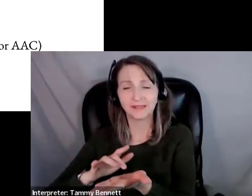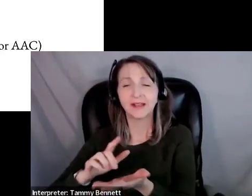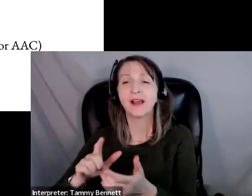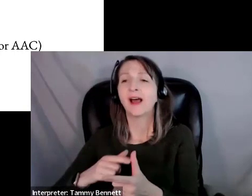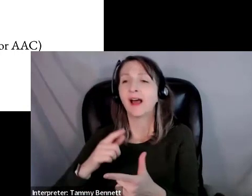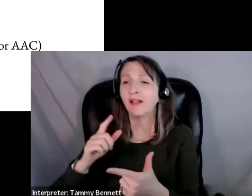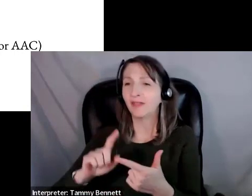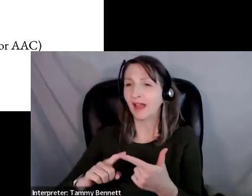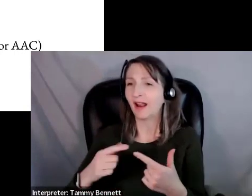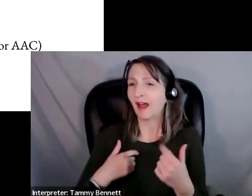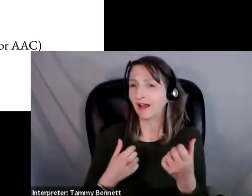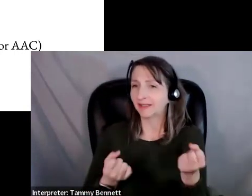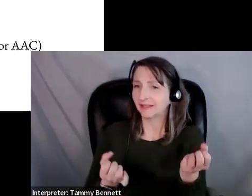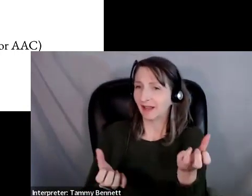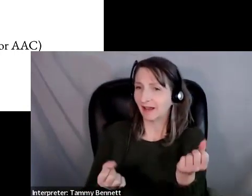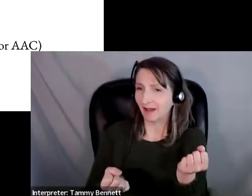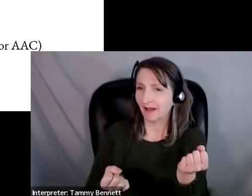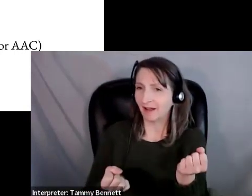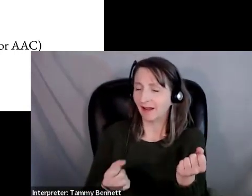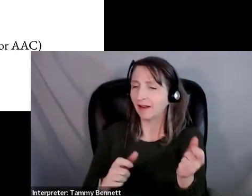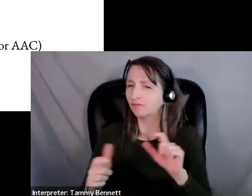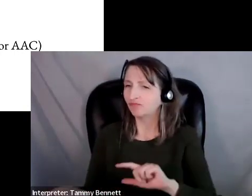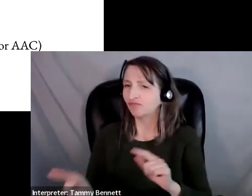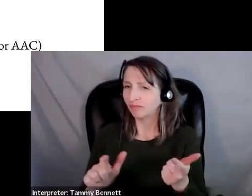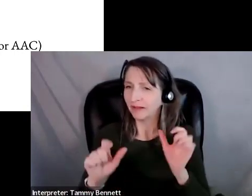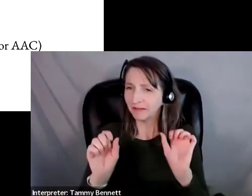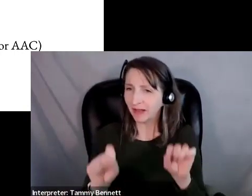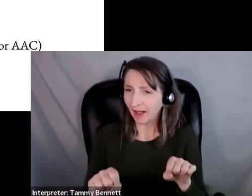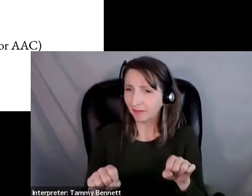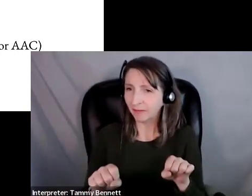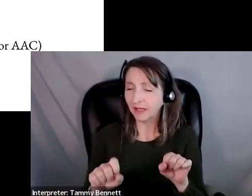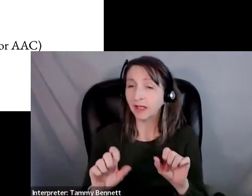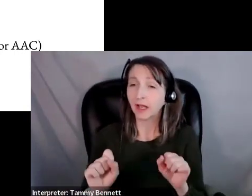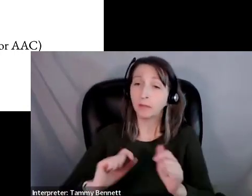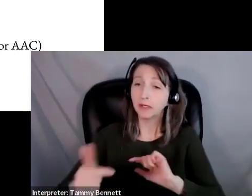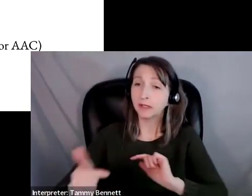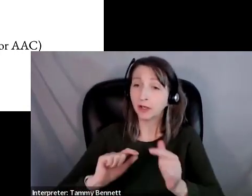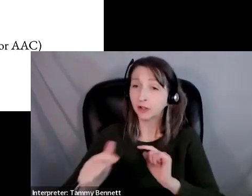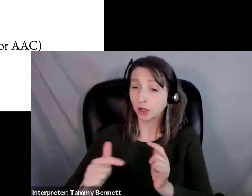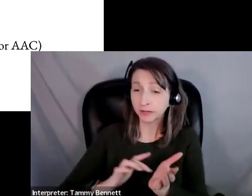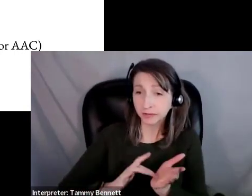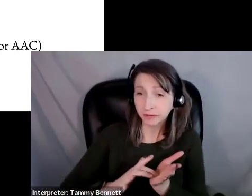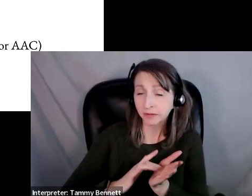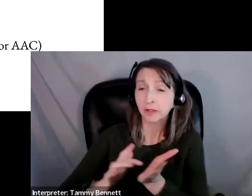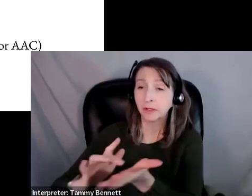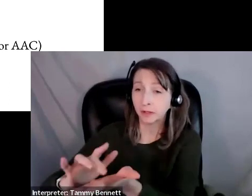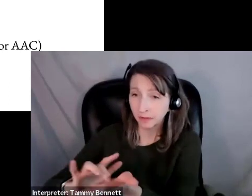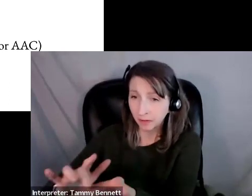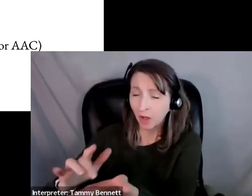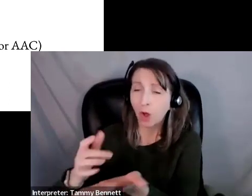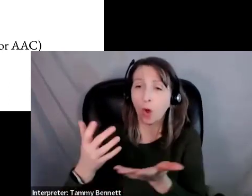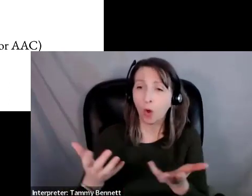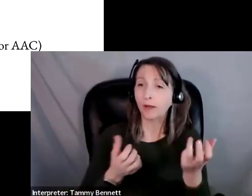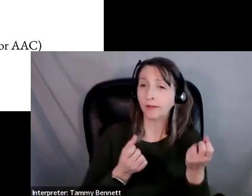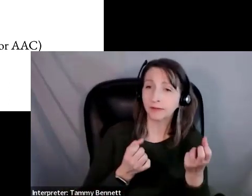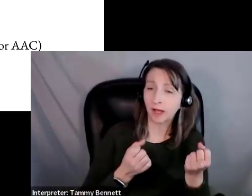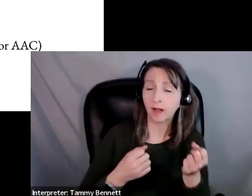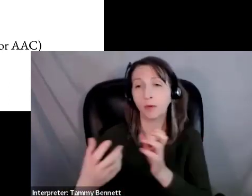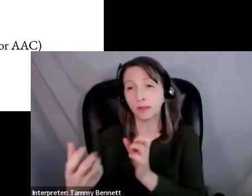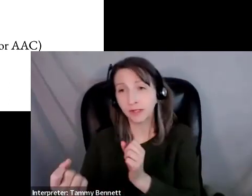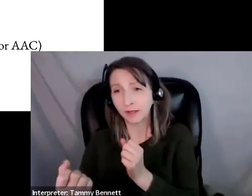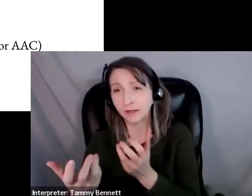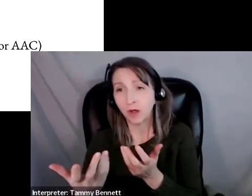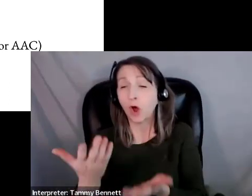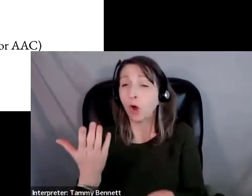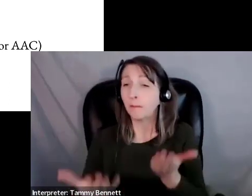be taking turns using the device or signing back and forth, depending on who the person is. Or as another example, maybe I am going to be signing and